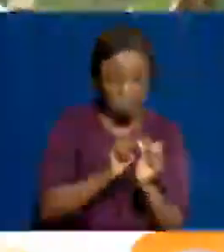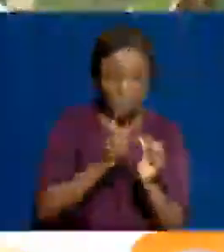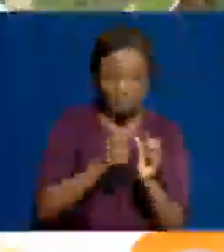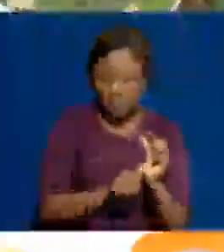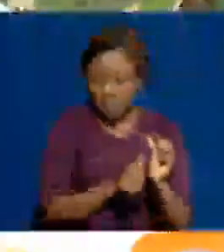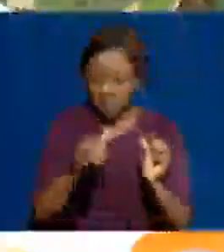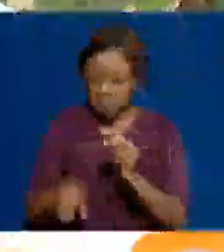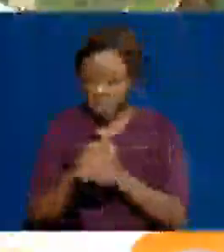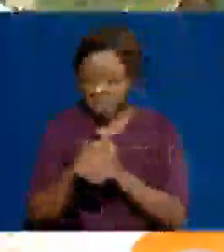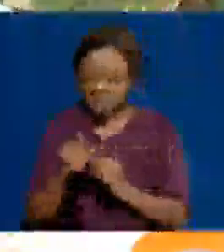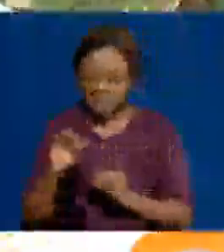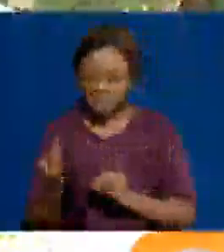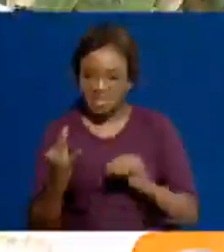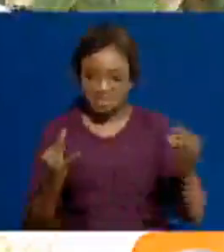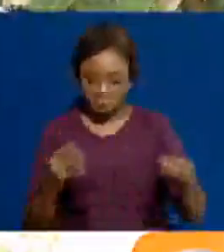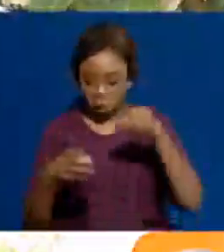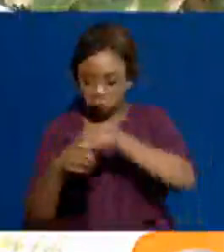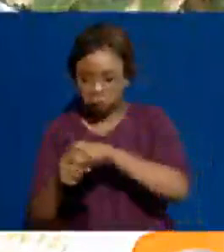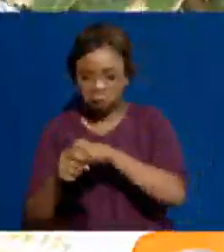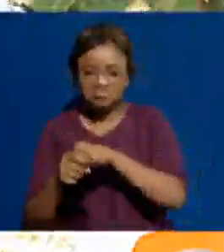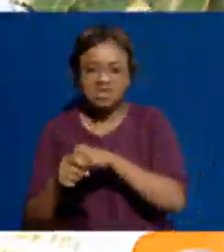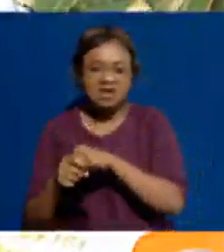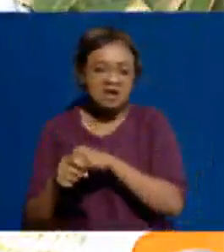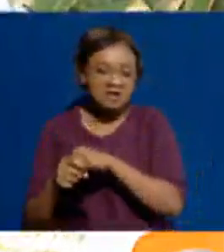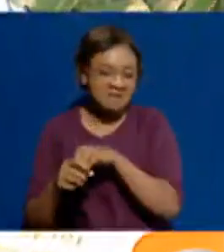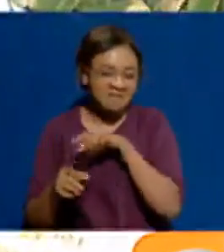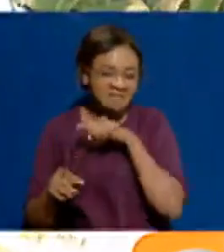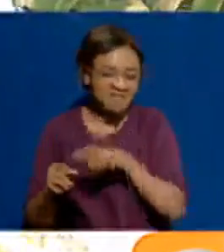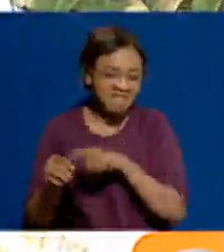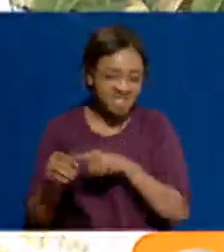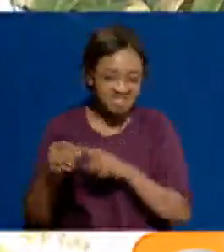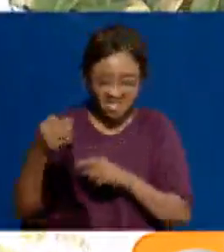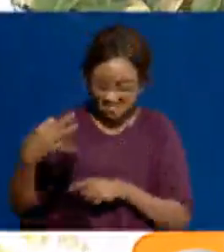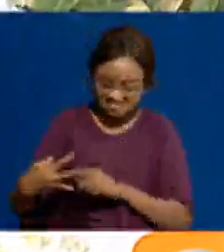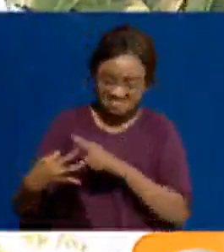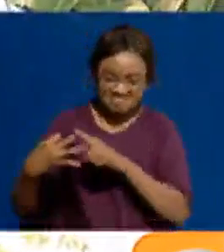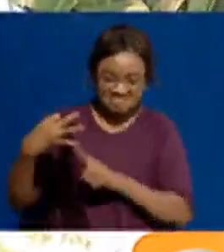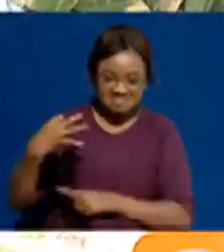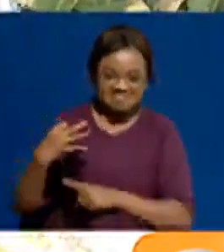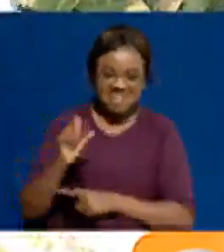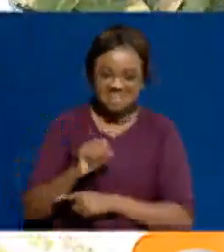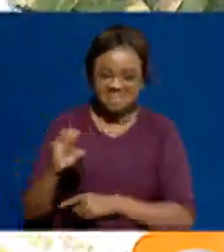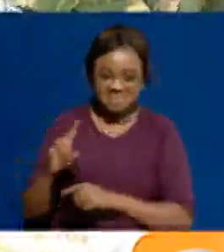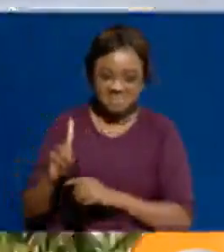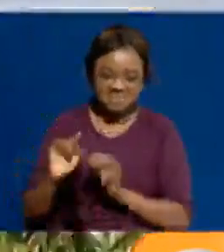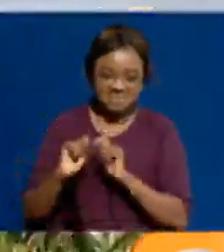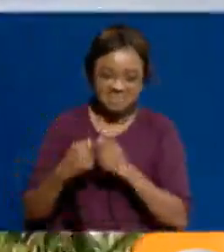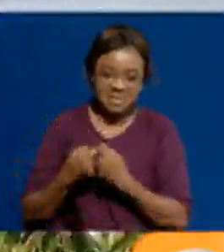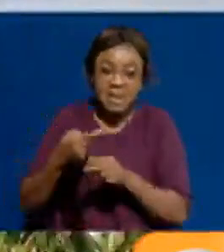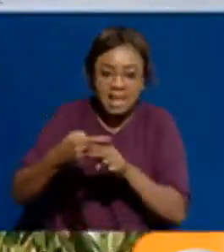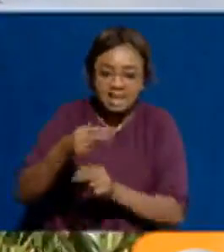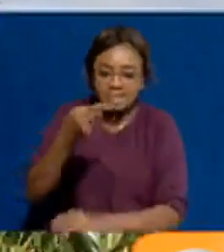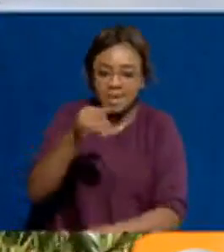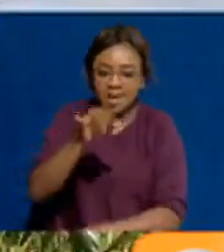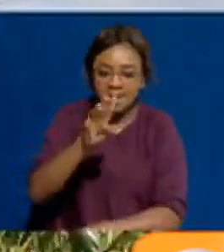a third parent that is also a pollen producer. And then we get a three-way cross or a hybrid. The